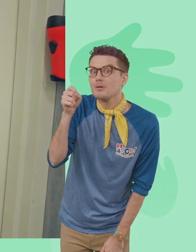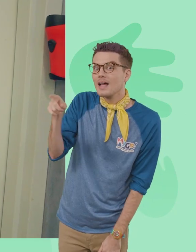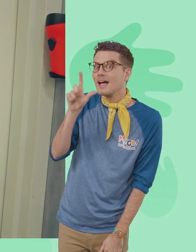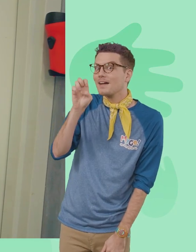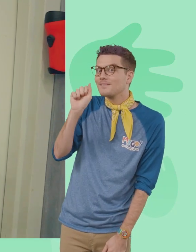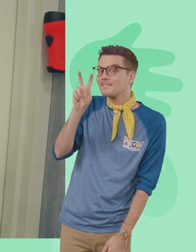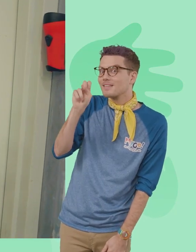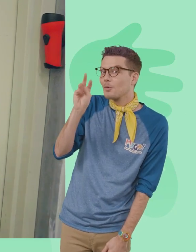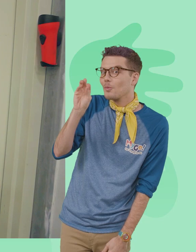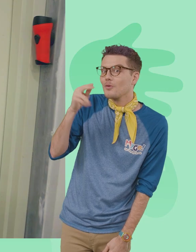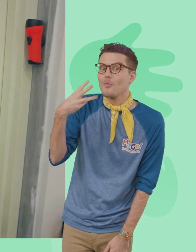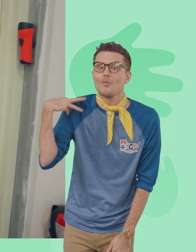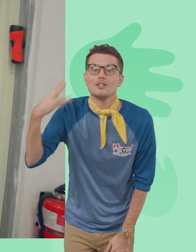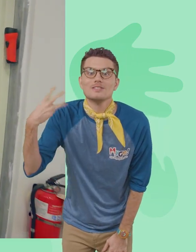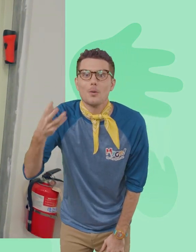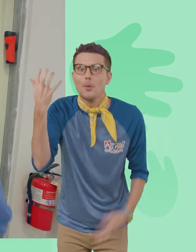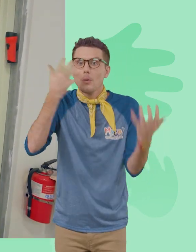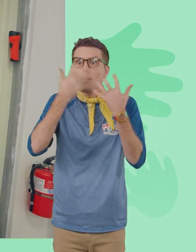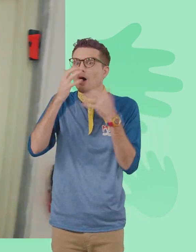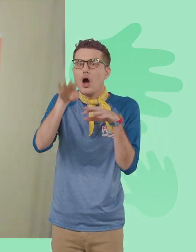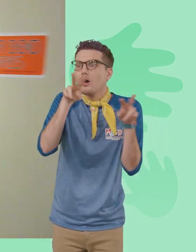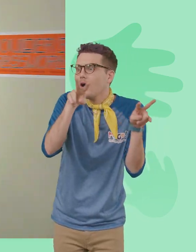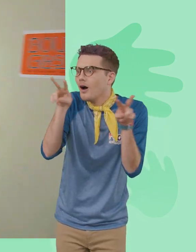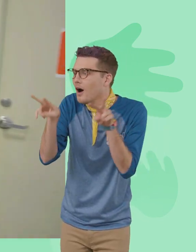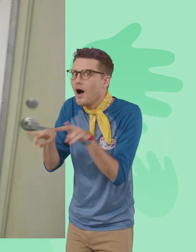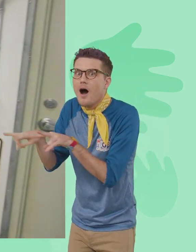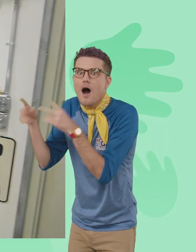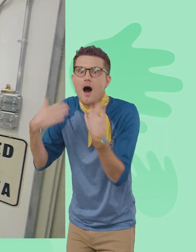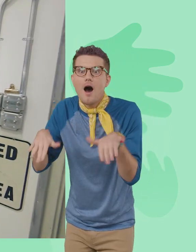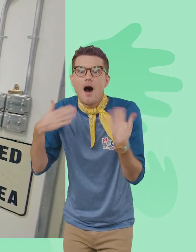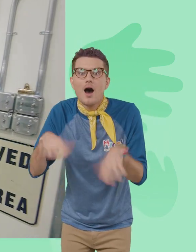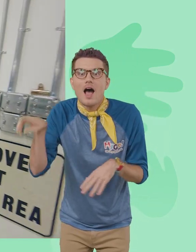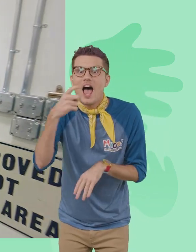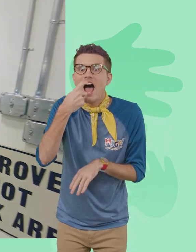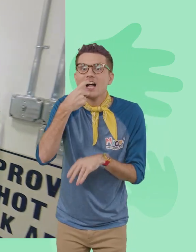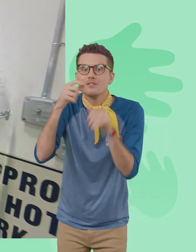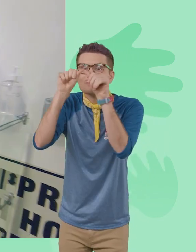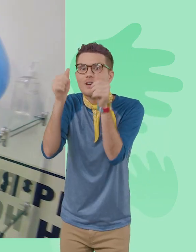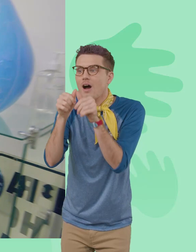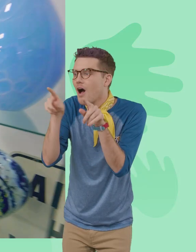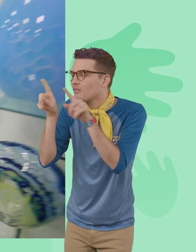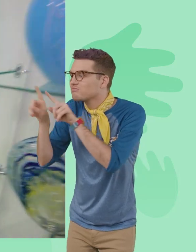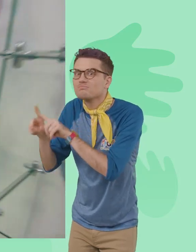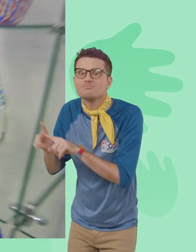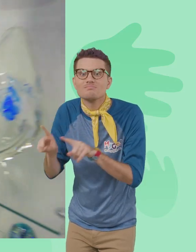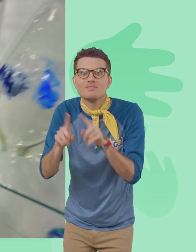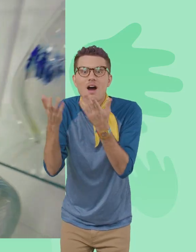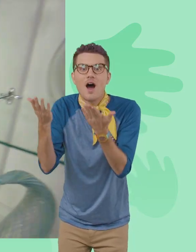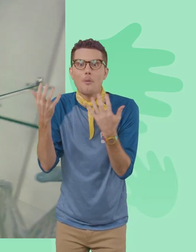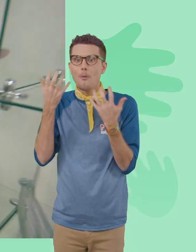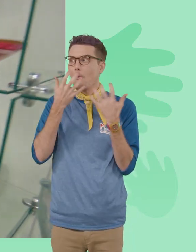Glassworks in Leavenworth, Washington! Whoa! And look at all these! Wow!